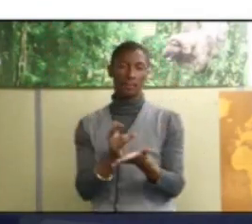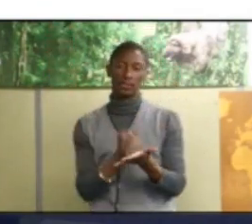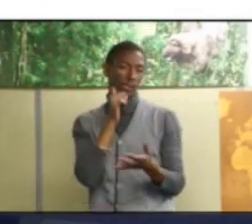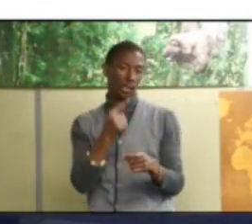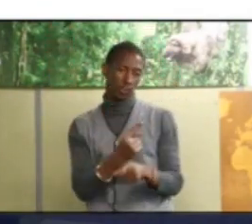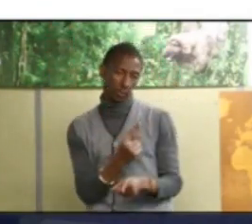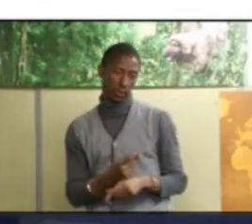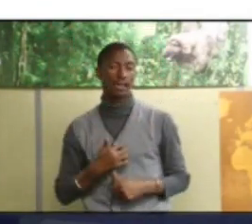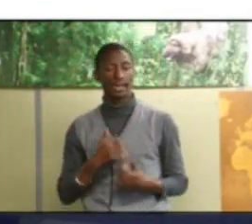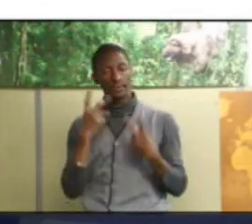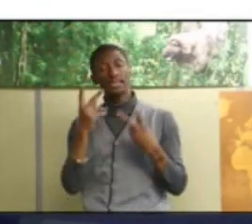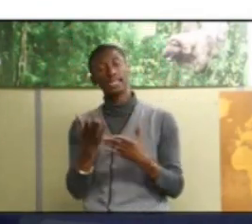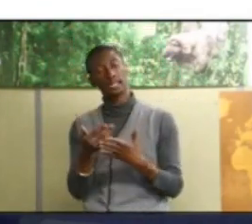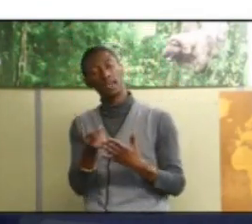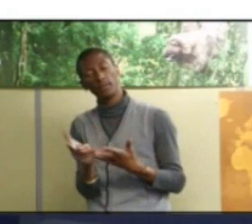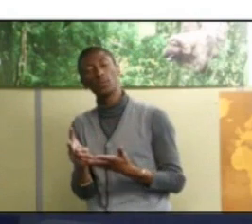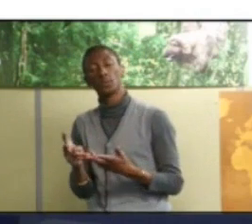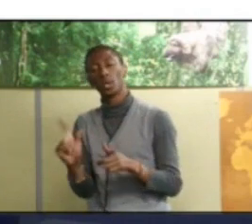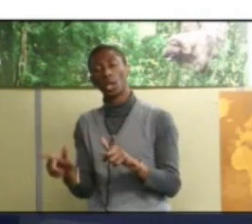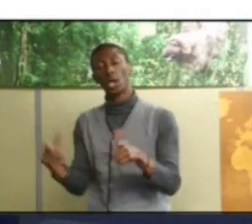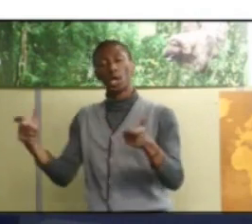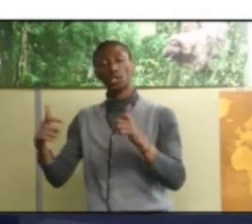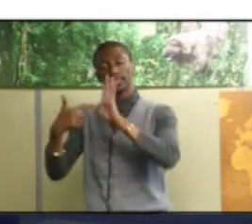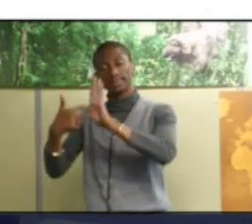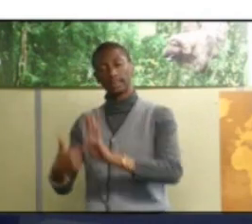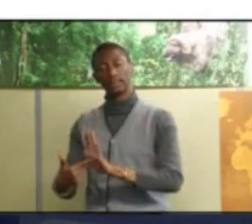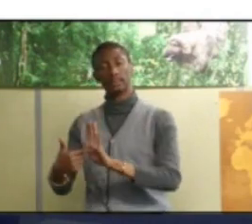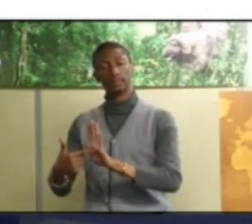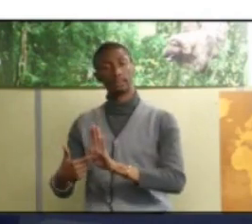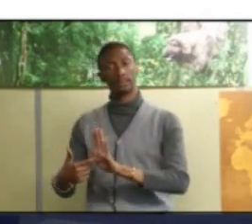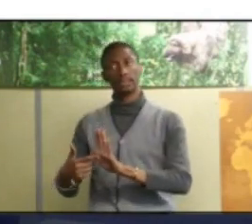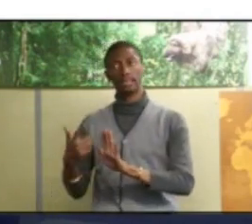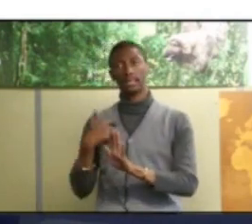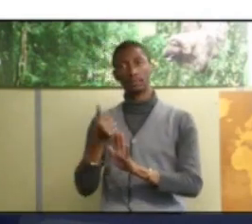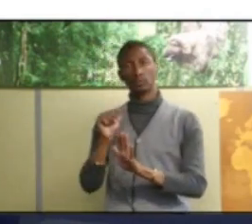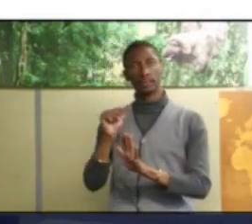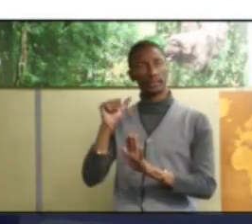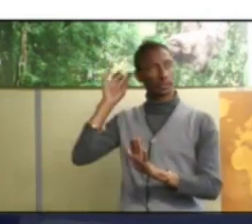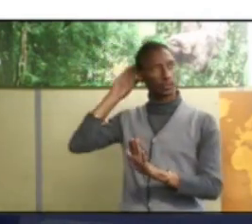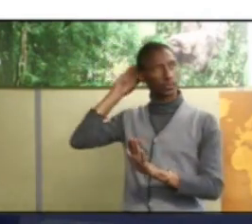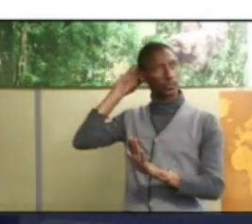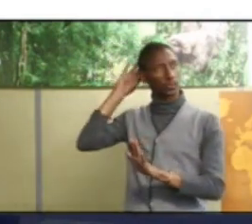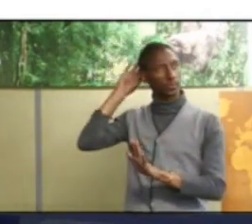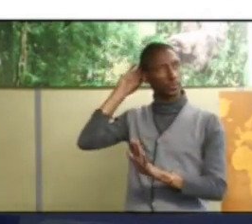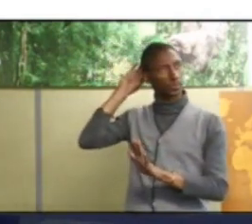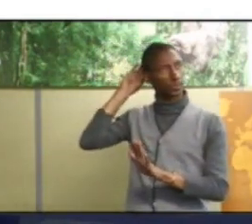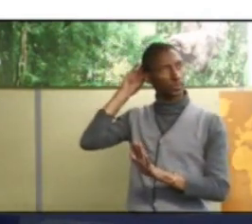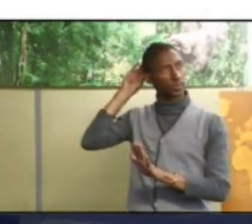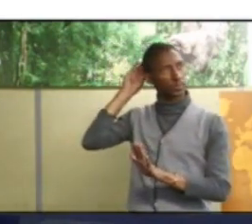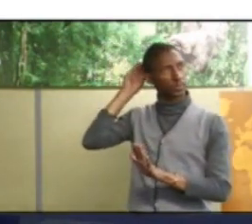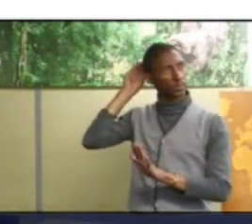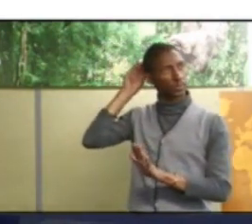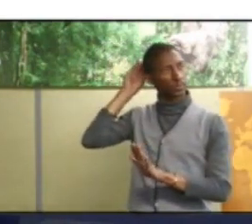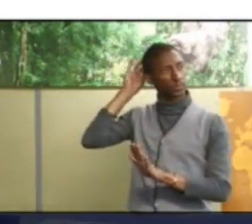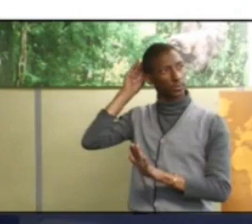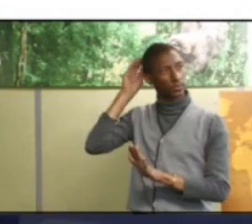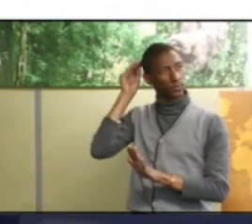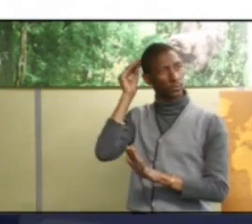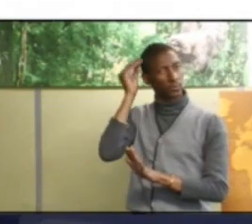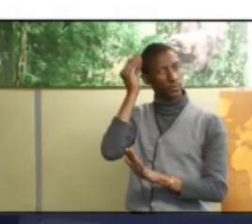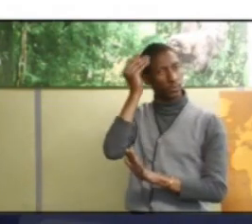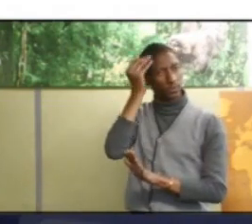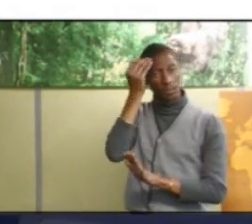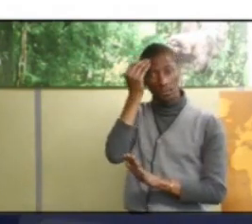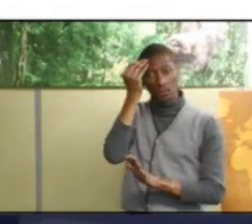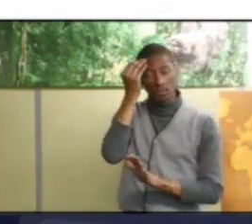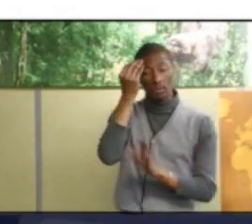larger exhibits. I'm trying to think of any in my recent past. $2.5